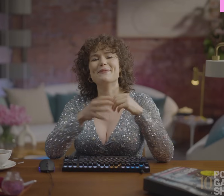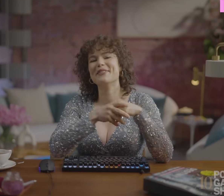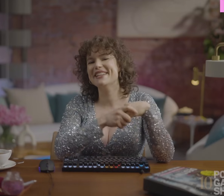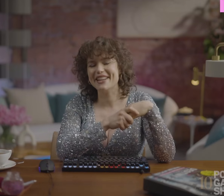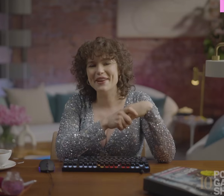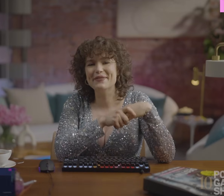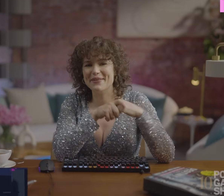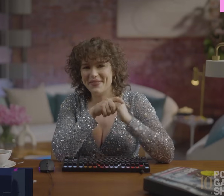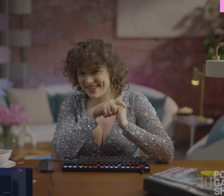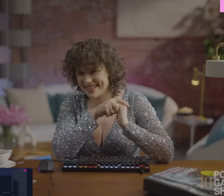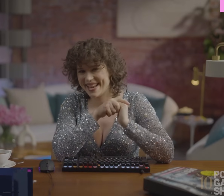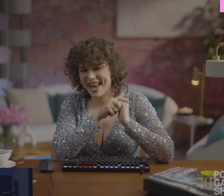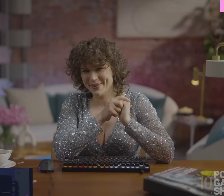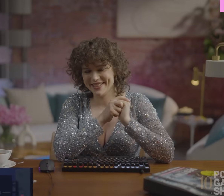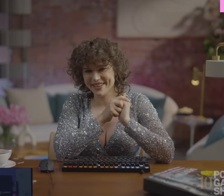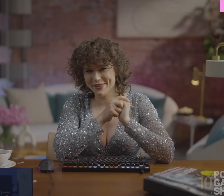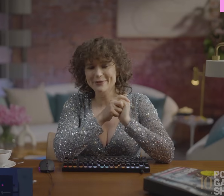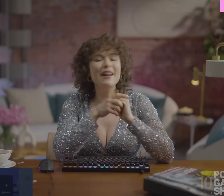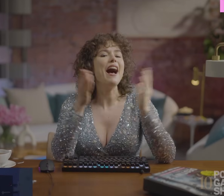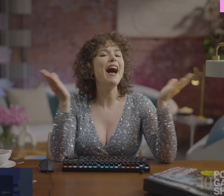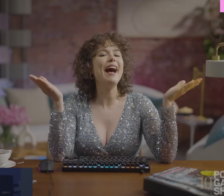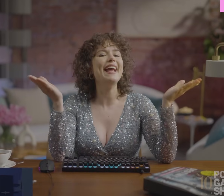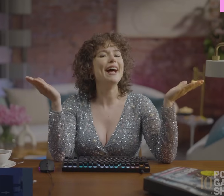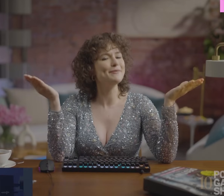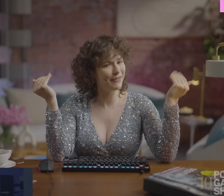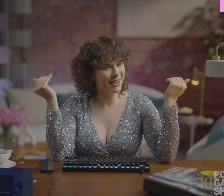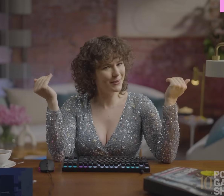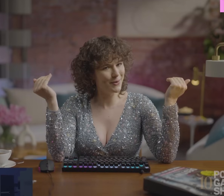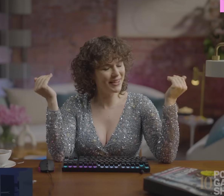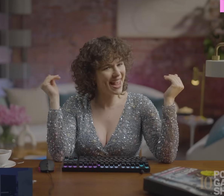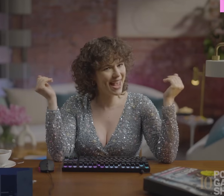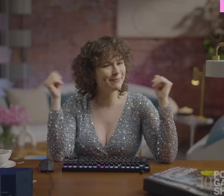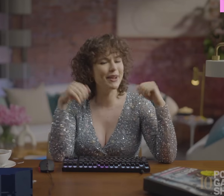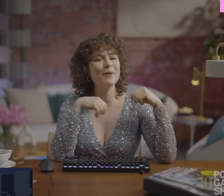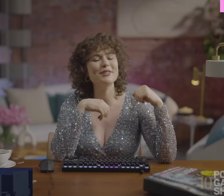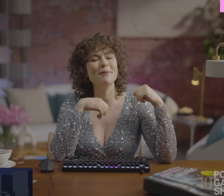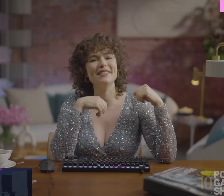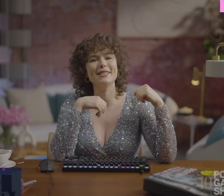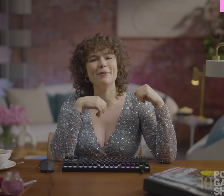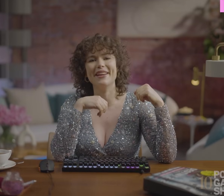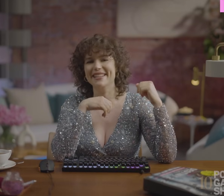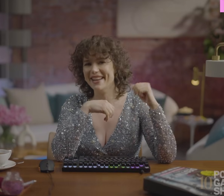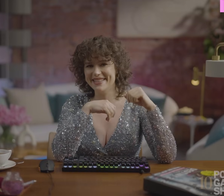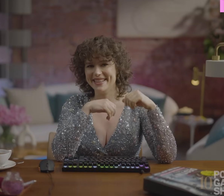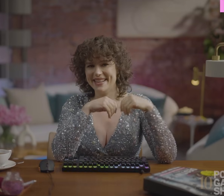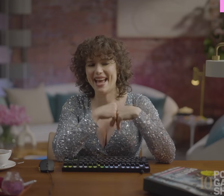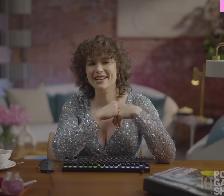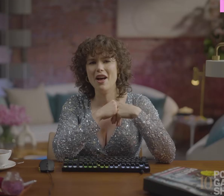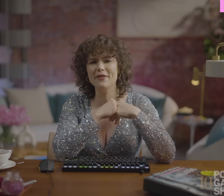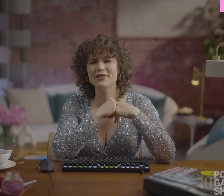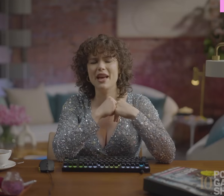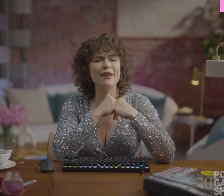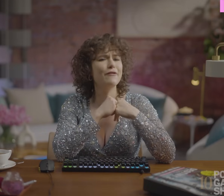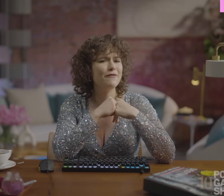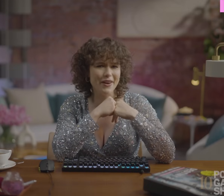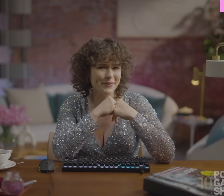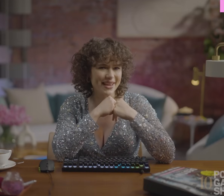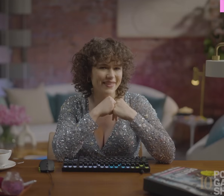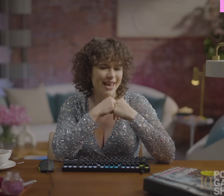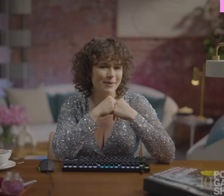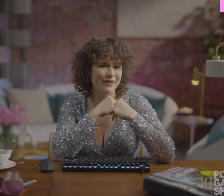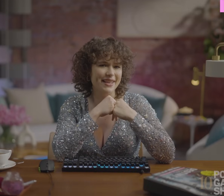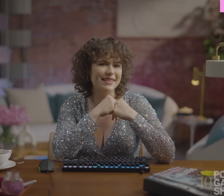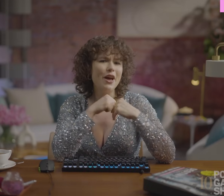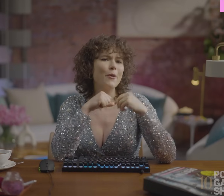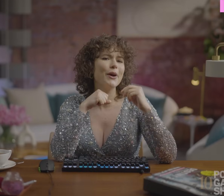Welcome to the pre-show for the PC Gaming Show. I am Frankie Ward here in my watch party spot in London, and after a fun week